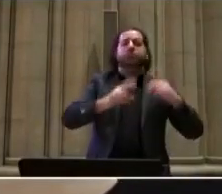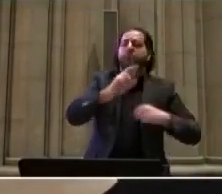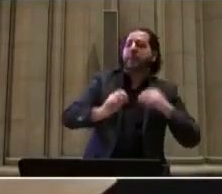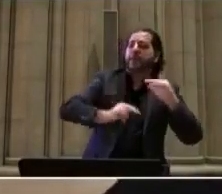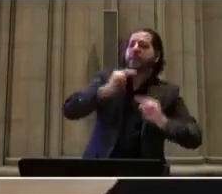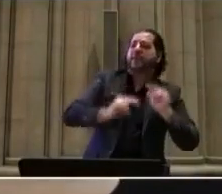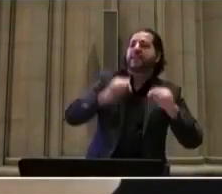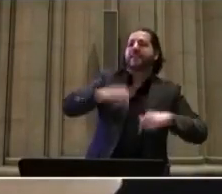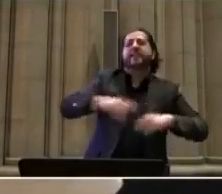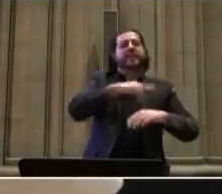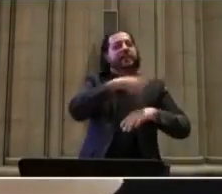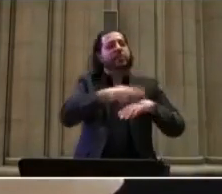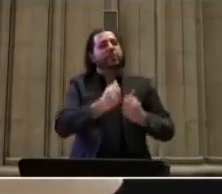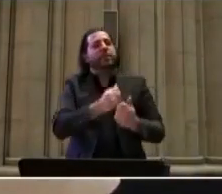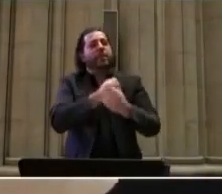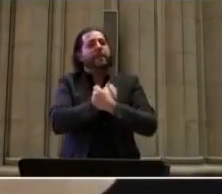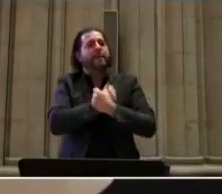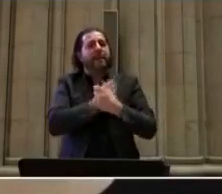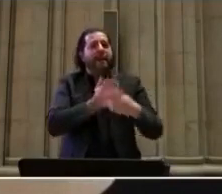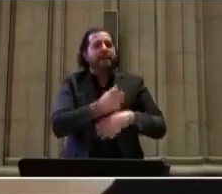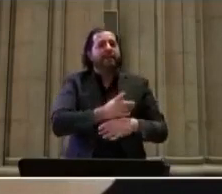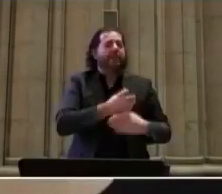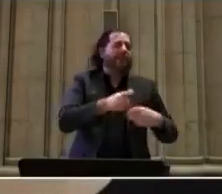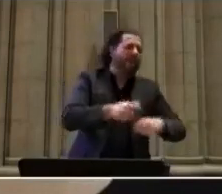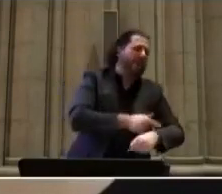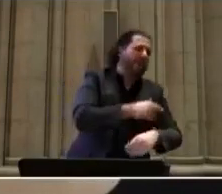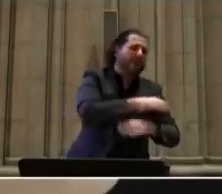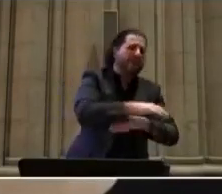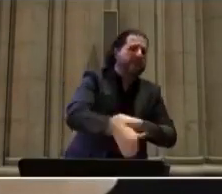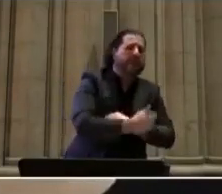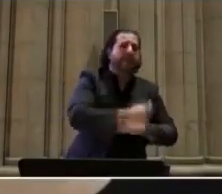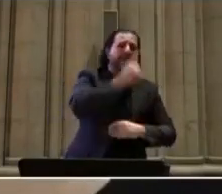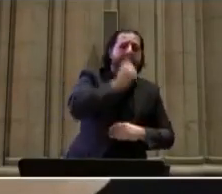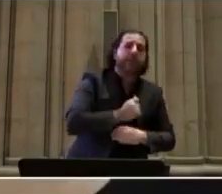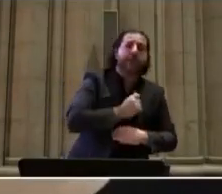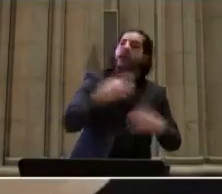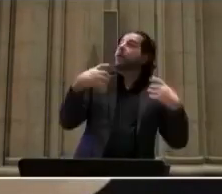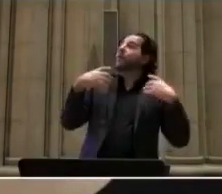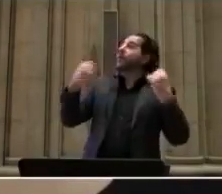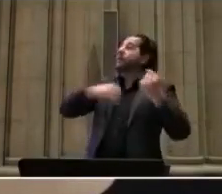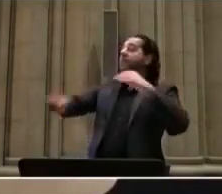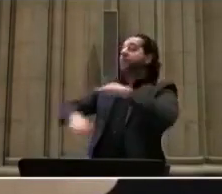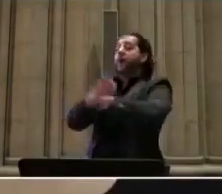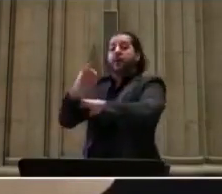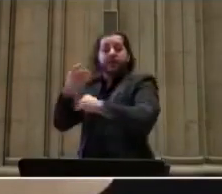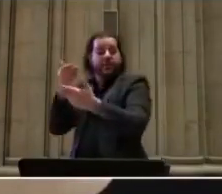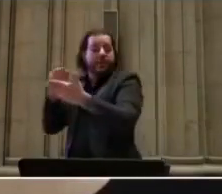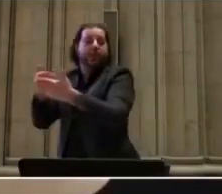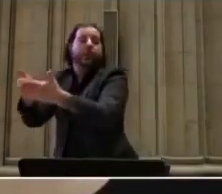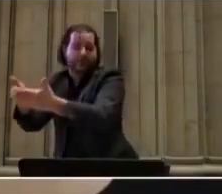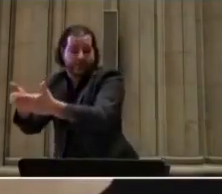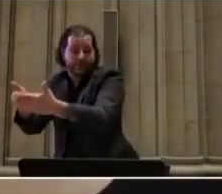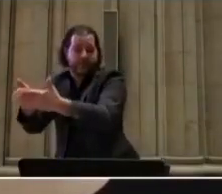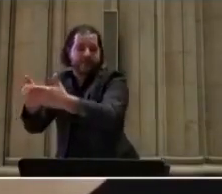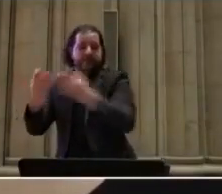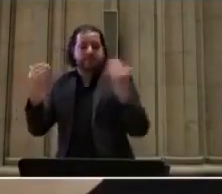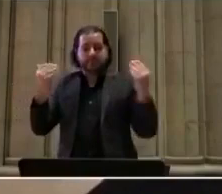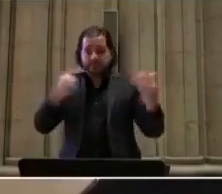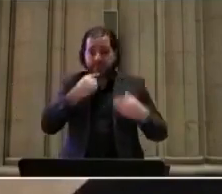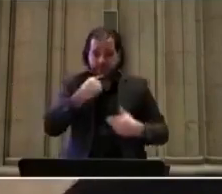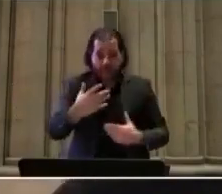love. For after the long night of suffering, a redemptive dawn is near. Let us